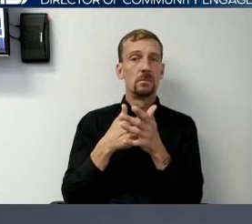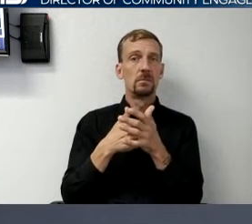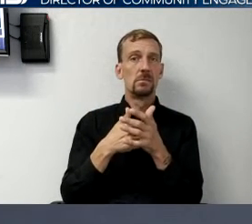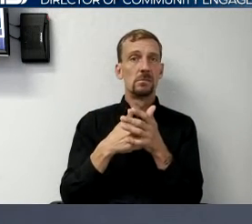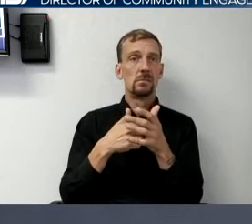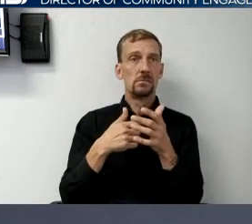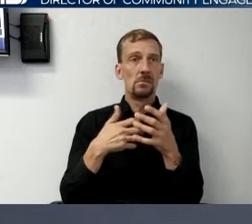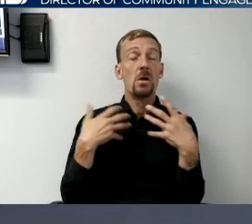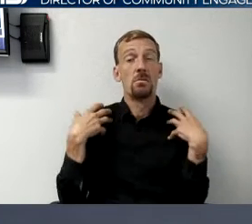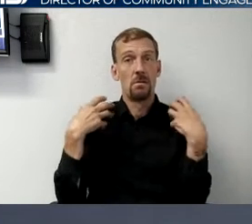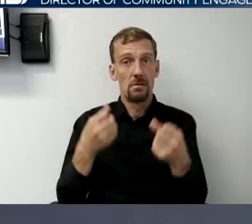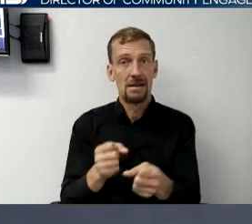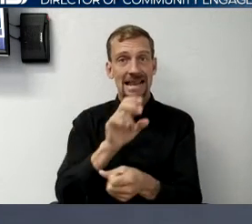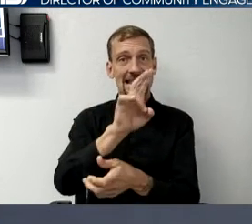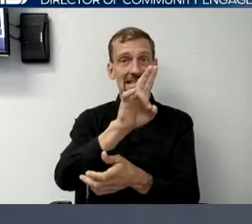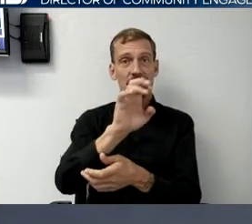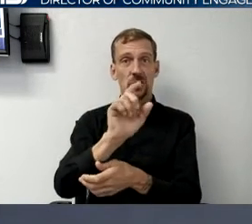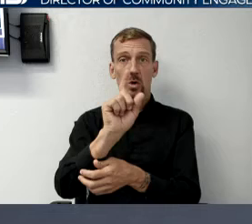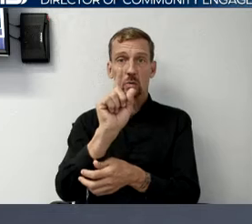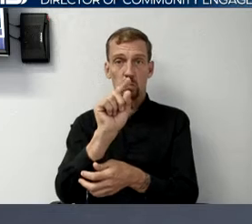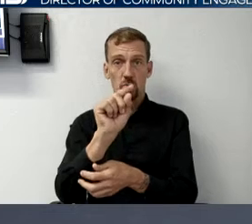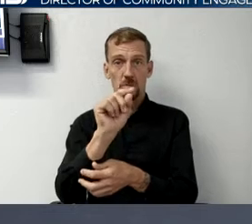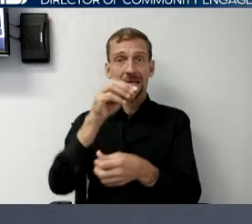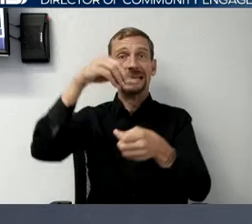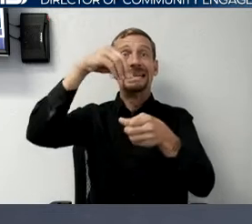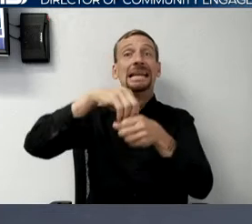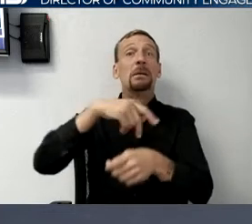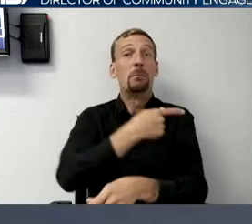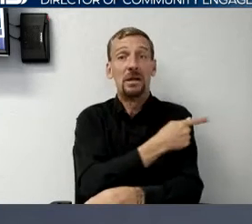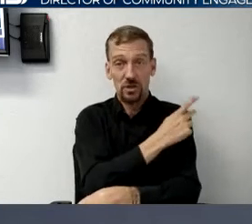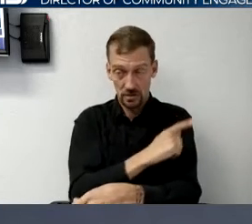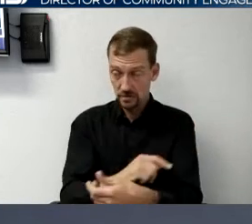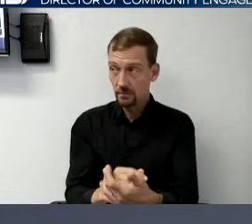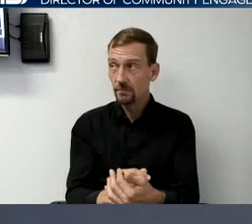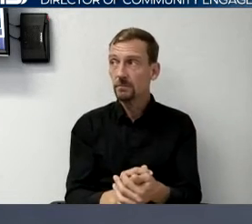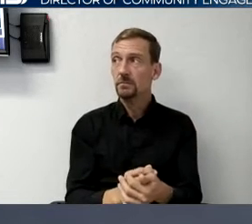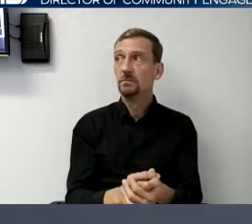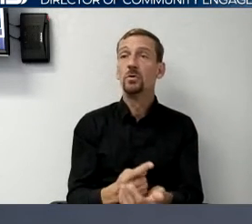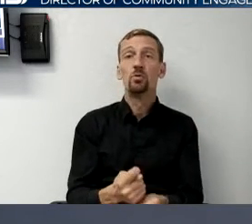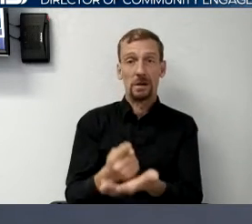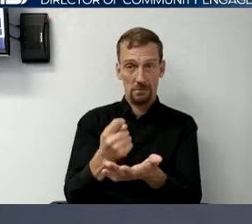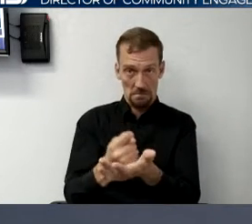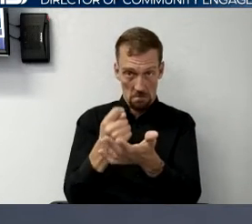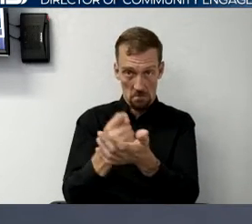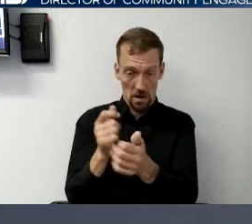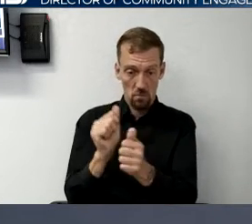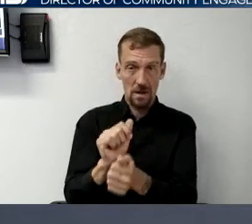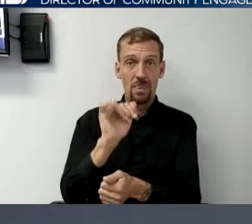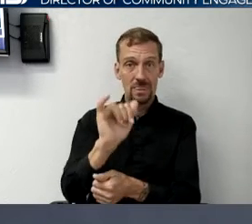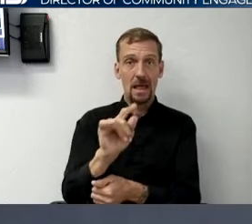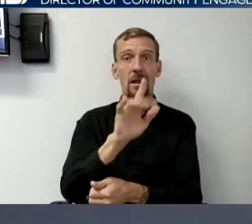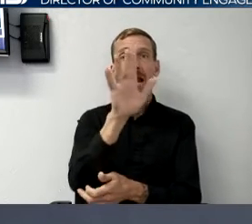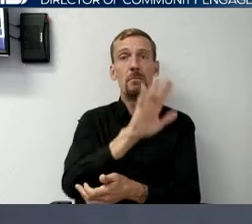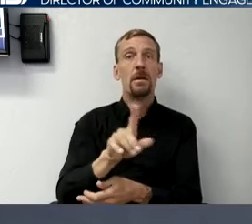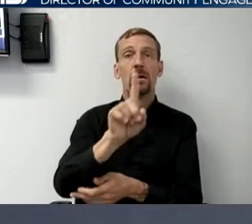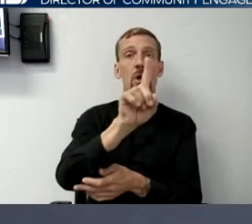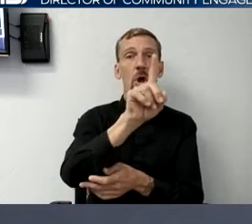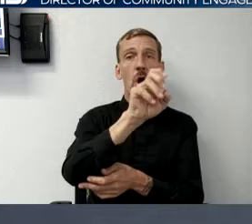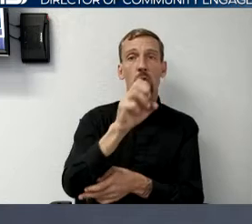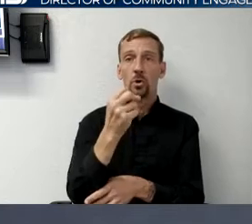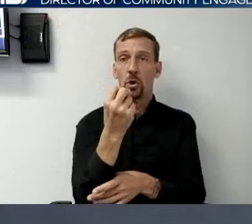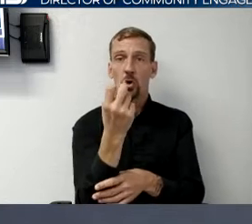treated 720 inpatients, and we had approximately